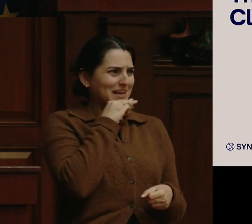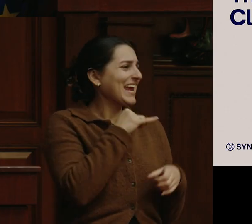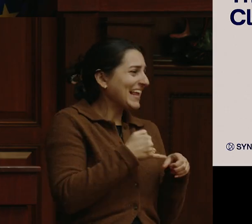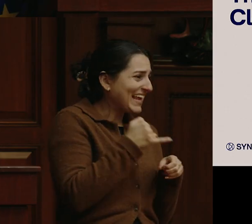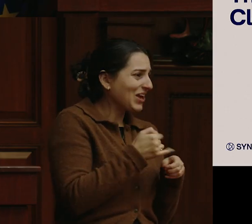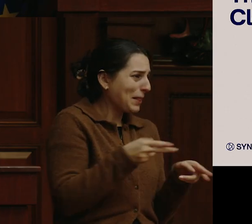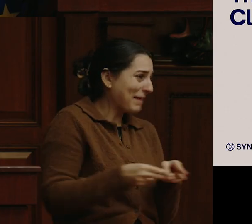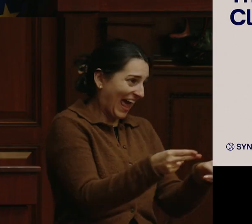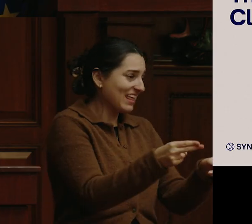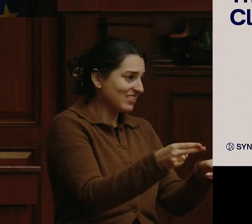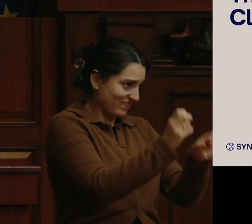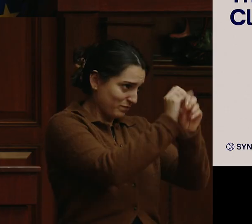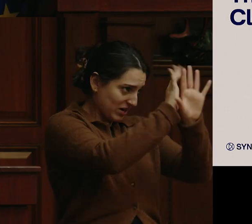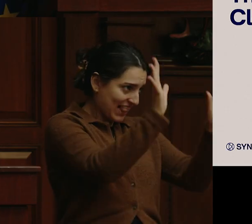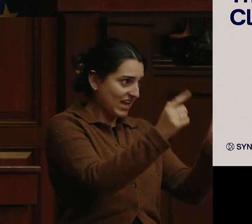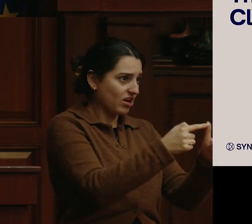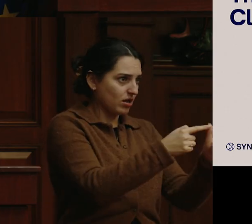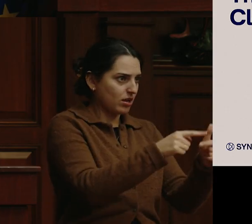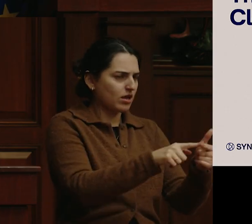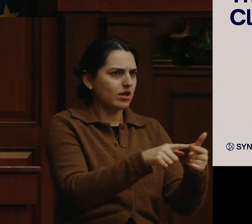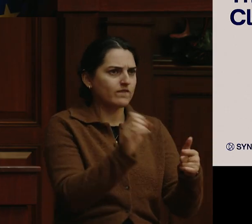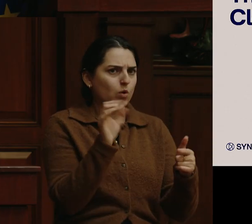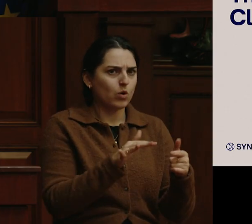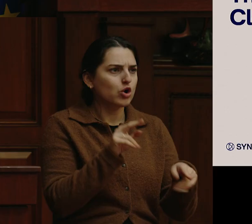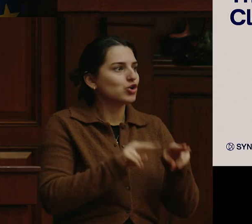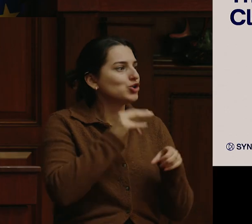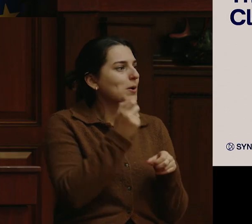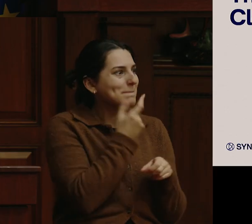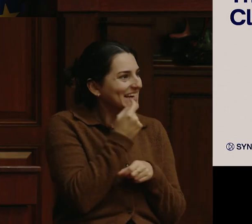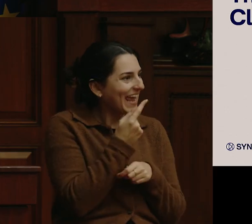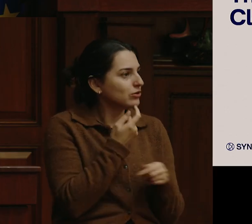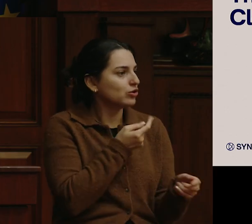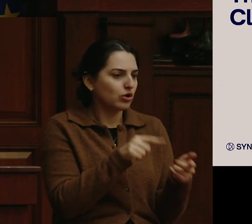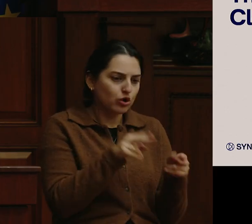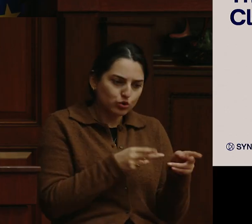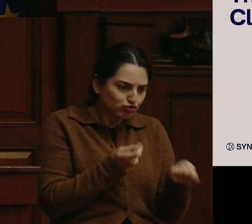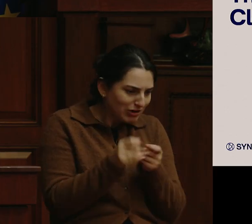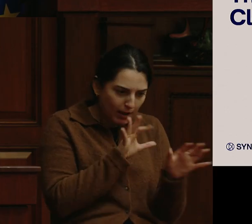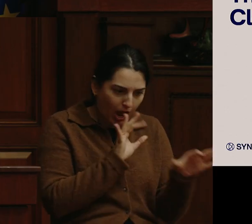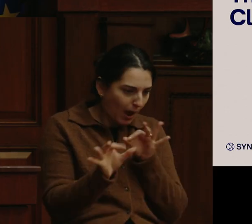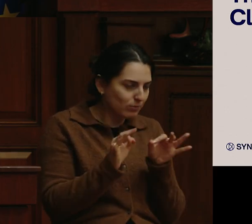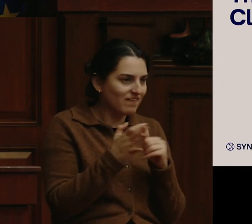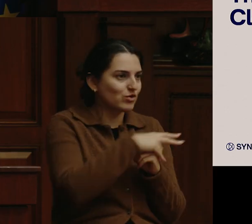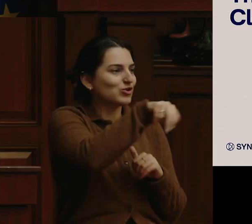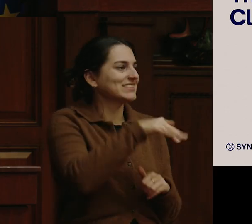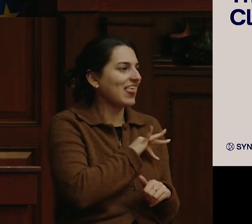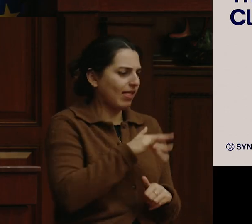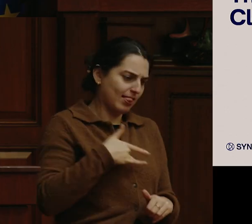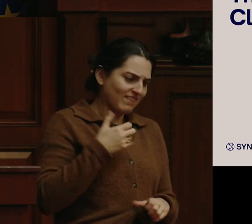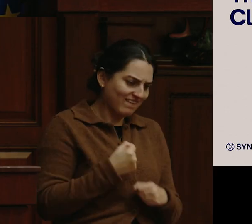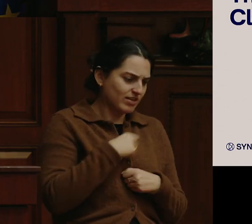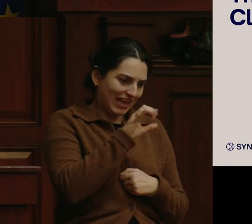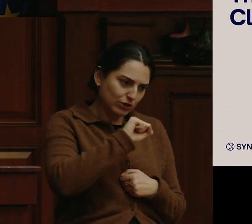clinical pathways, but, new medications and new treatment options with those of us who are living